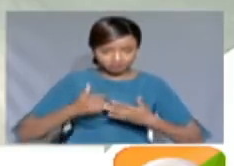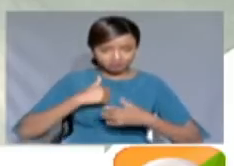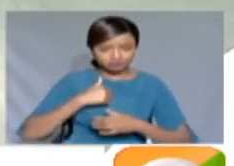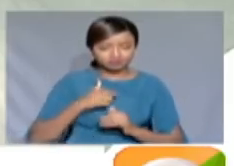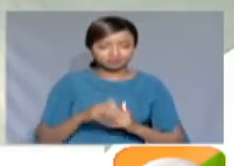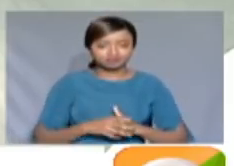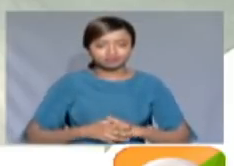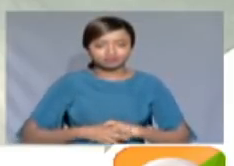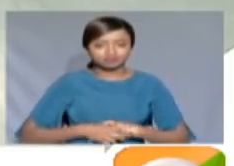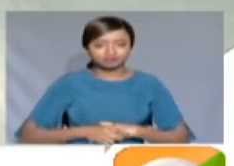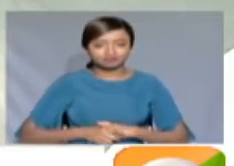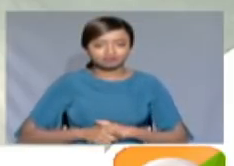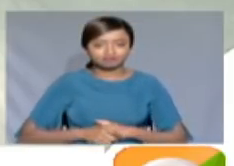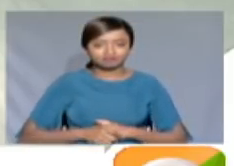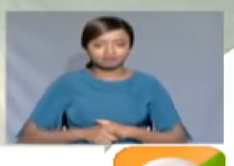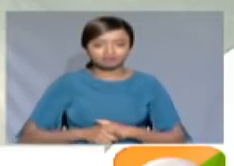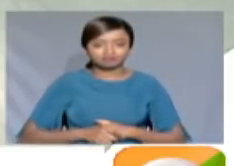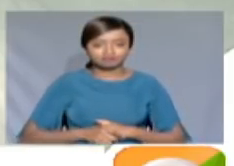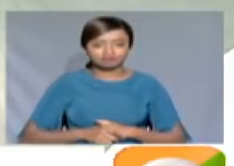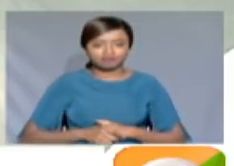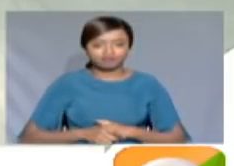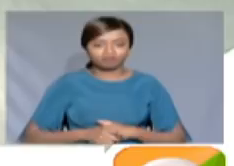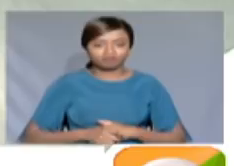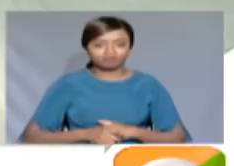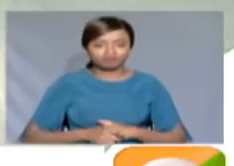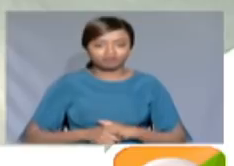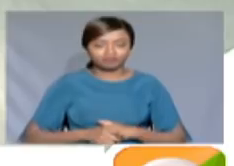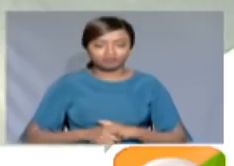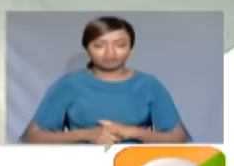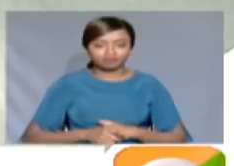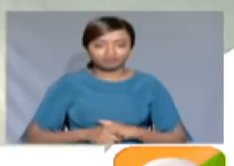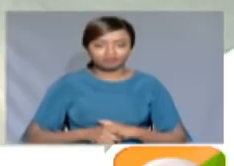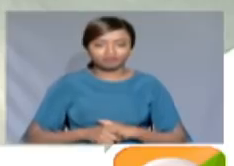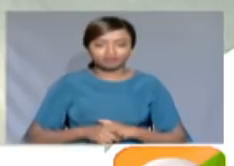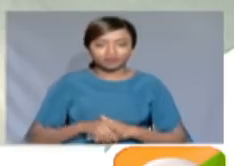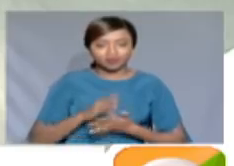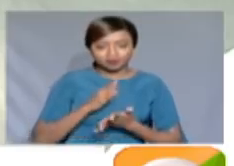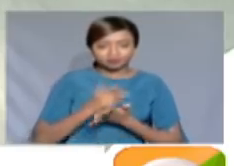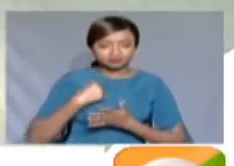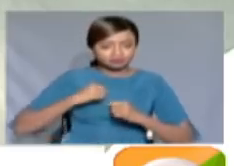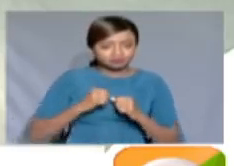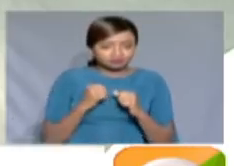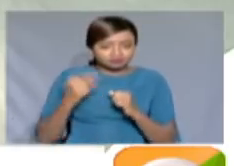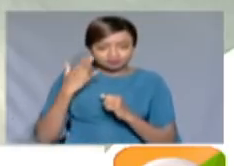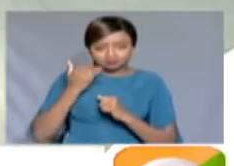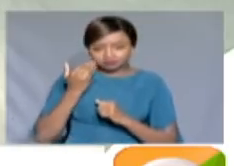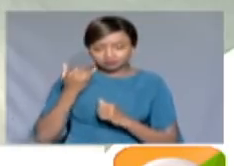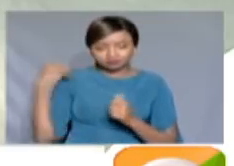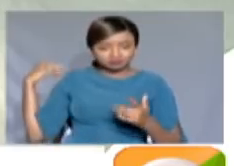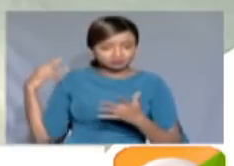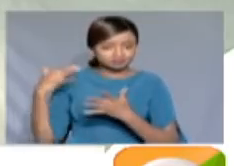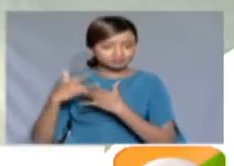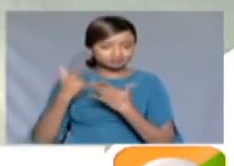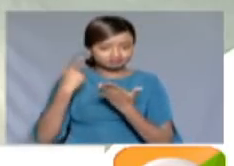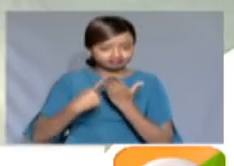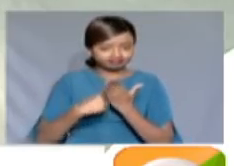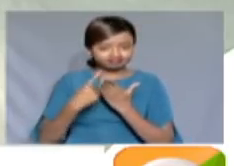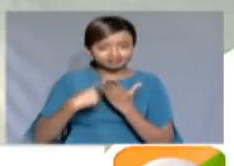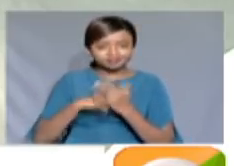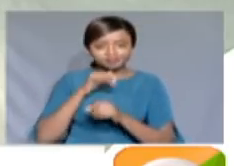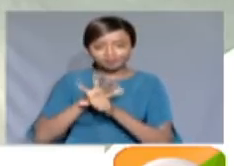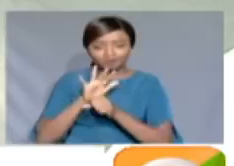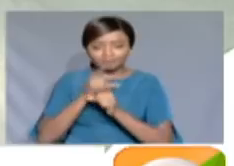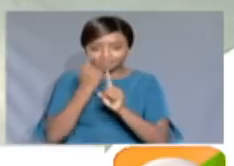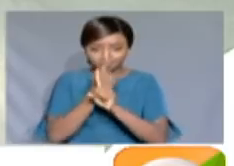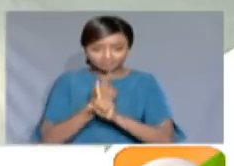inviting me here. And I'm happy because very many things have been talked about this project. I've seen it in the